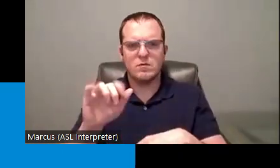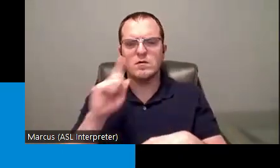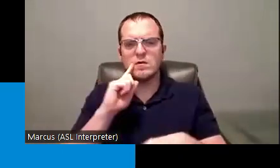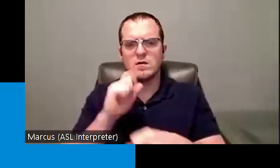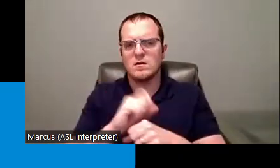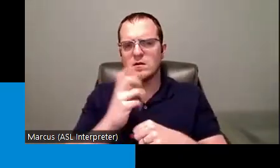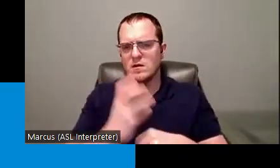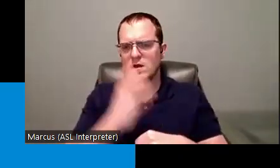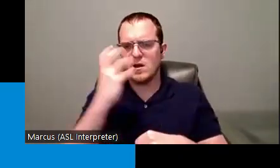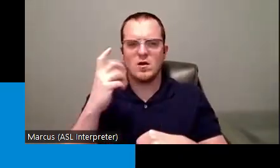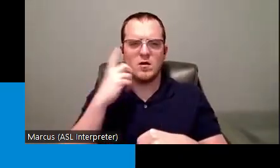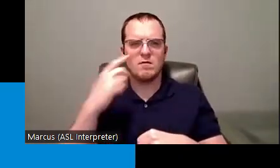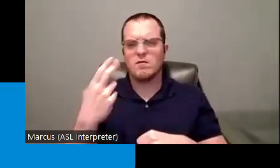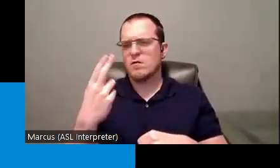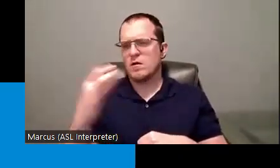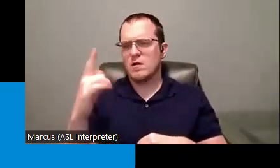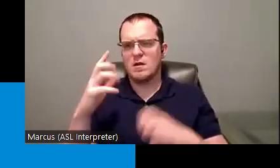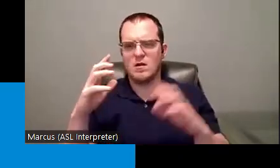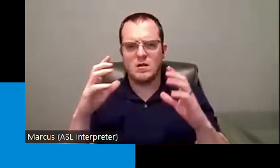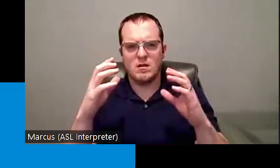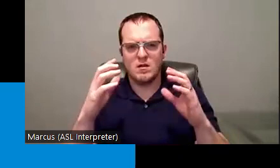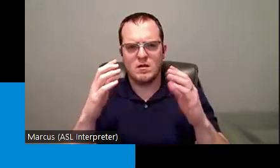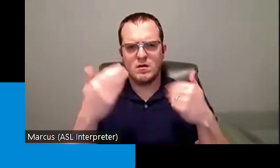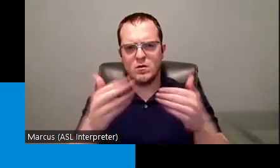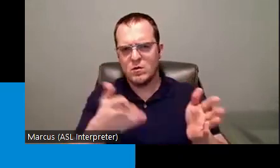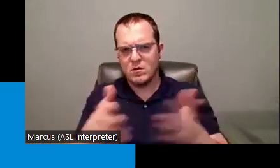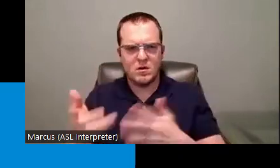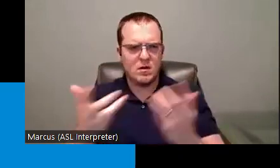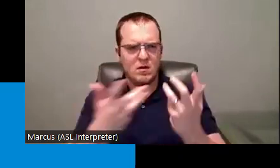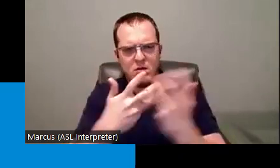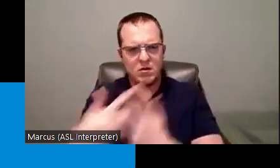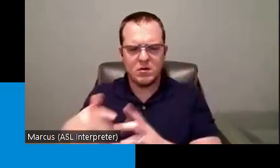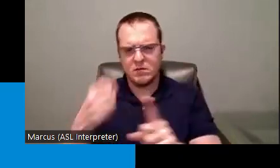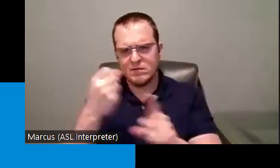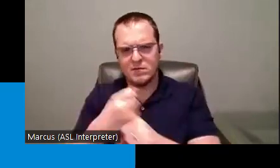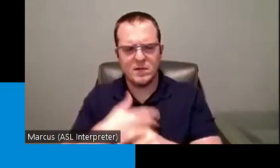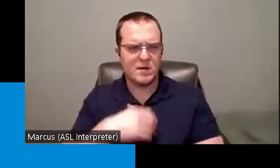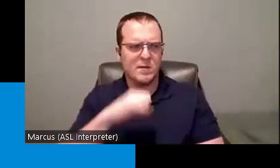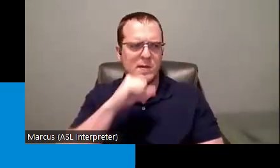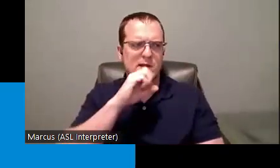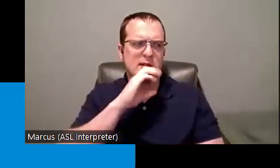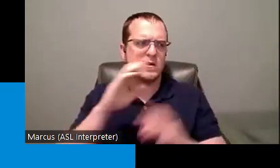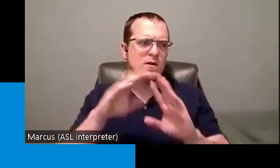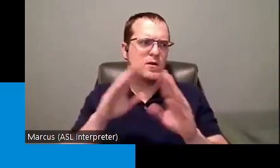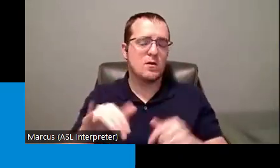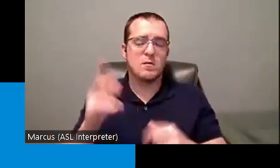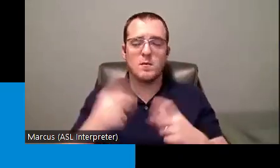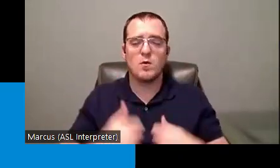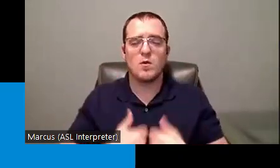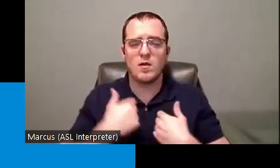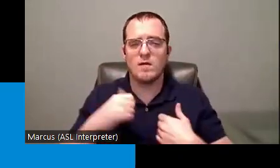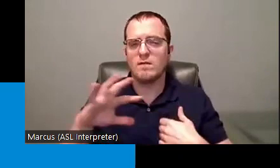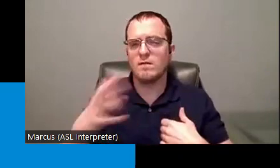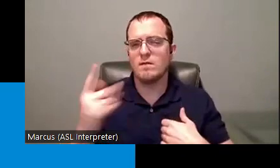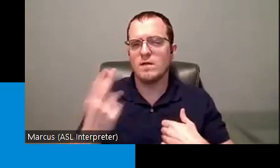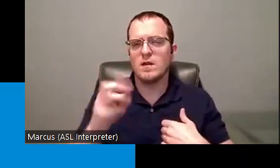Hill organizing has spilled into my senior home by people who live in the 5th Ward, for example. And they're saying,